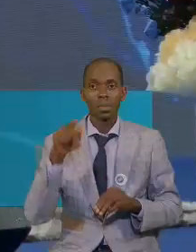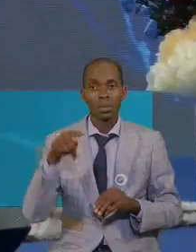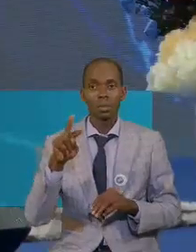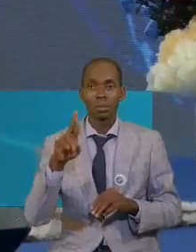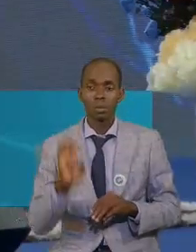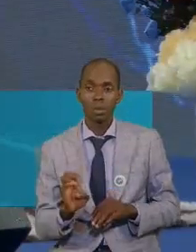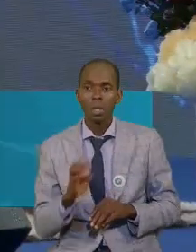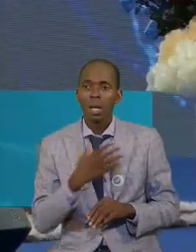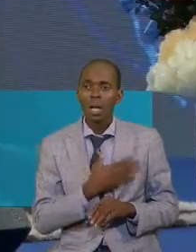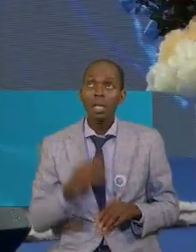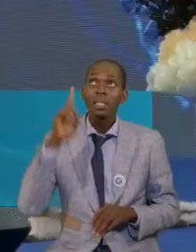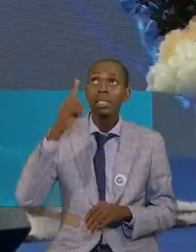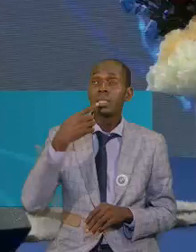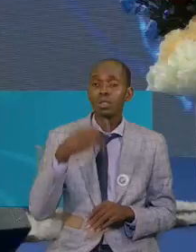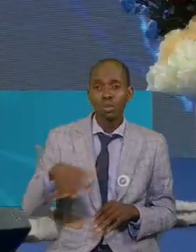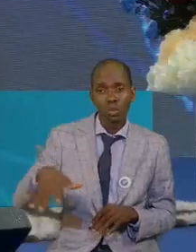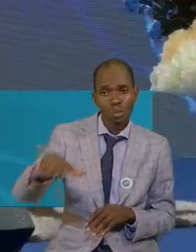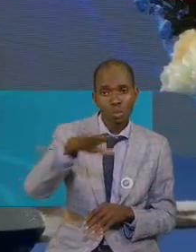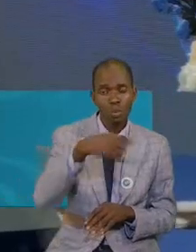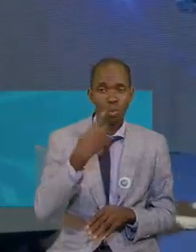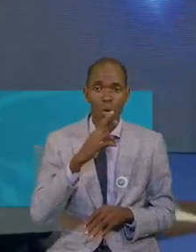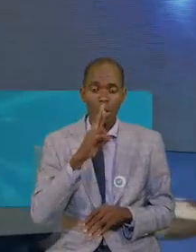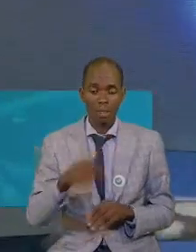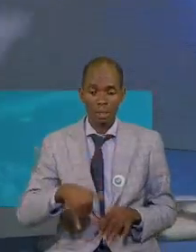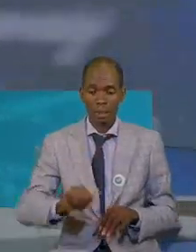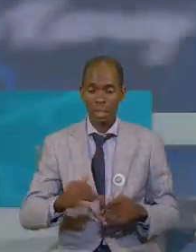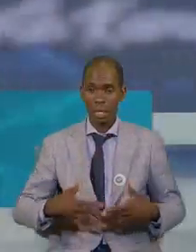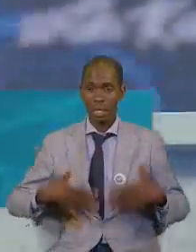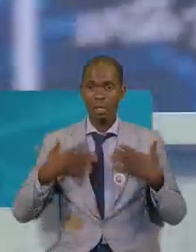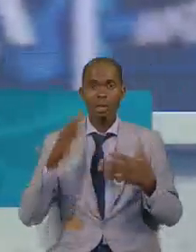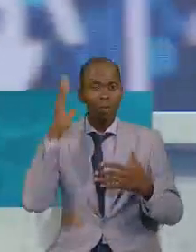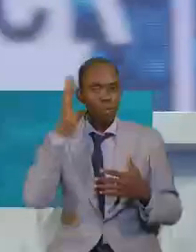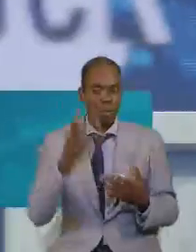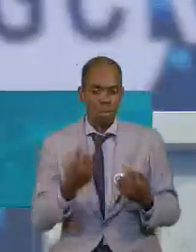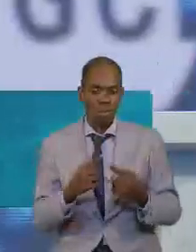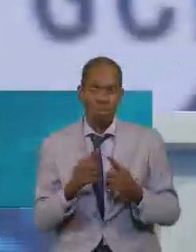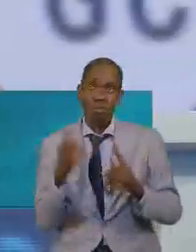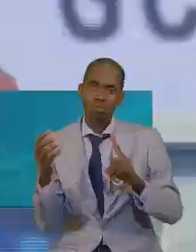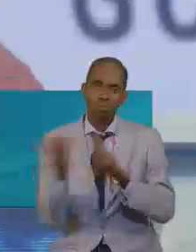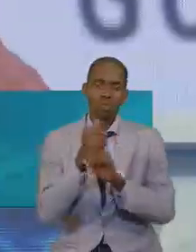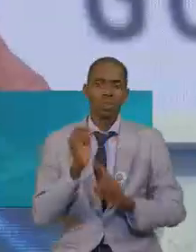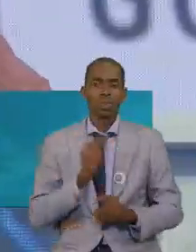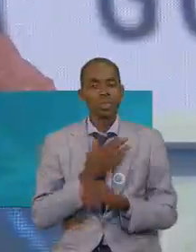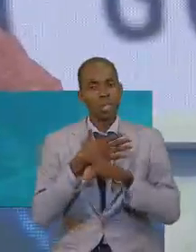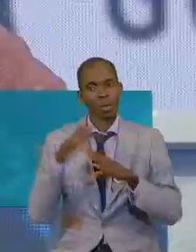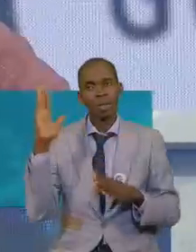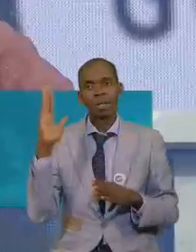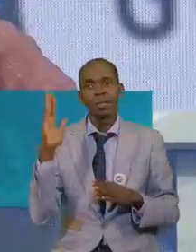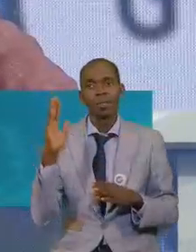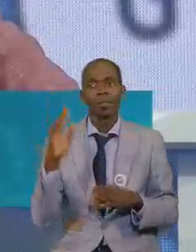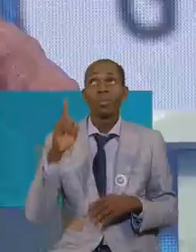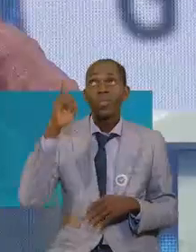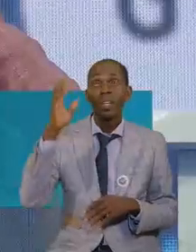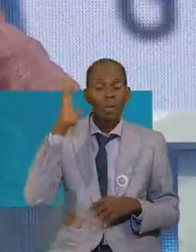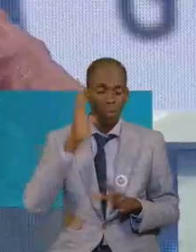who are alive, when he comes, he'll catch us away. He will translate